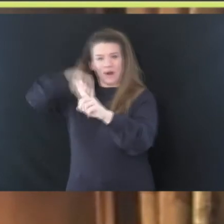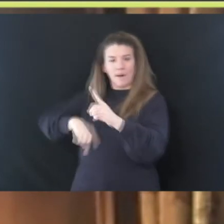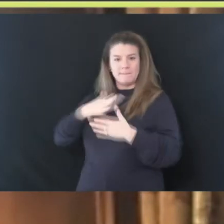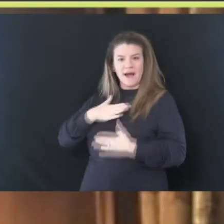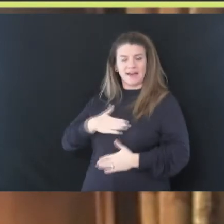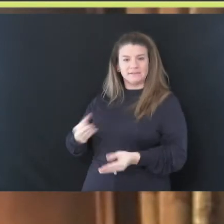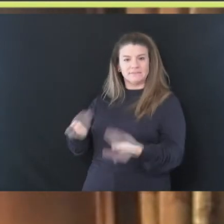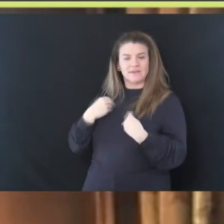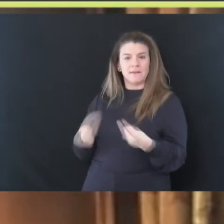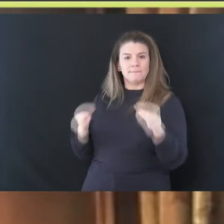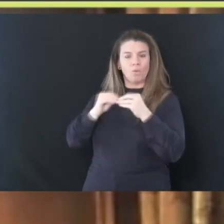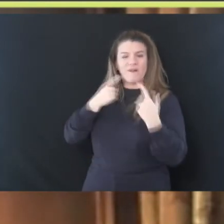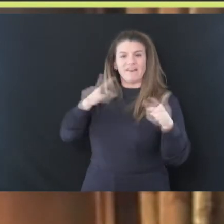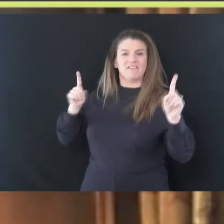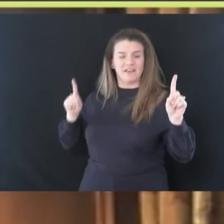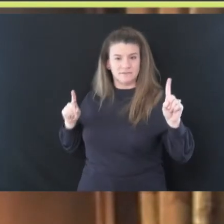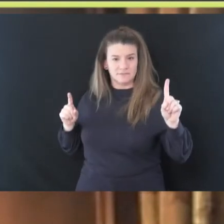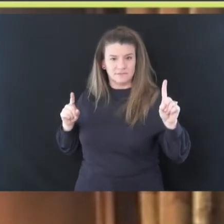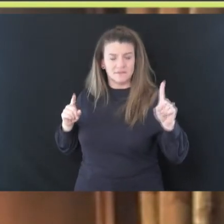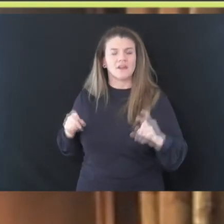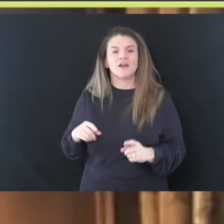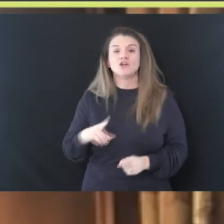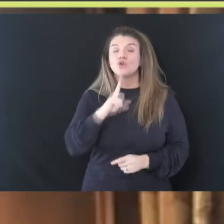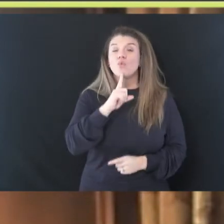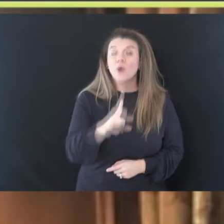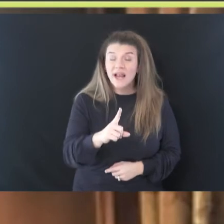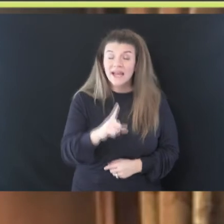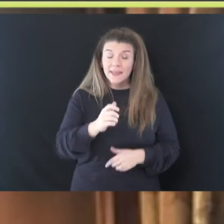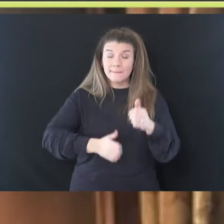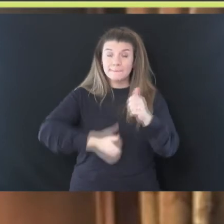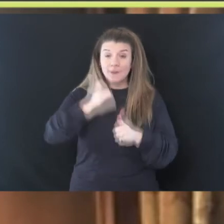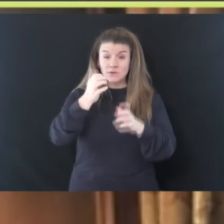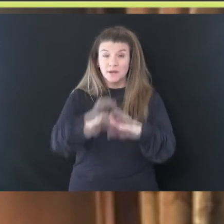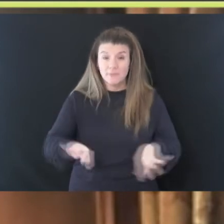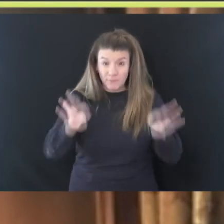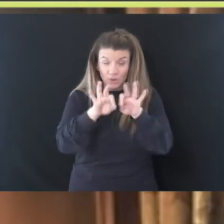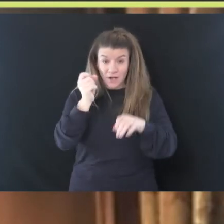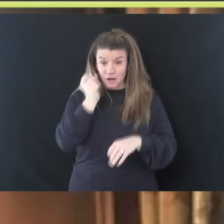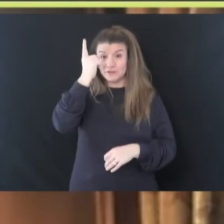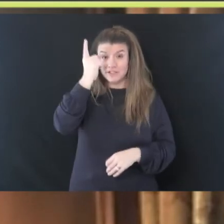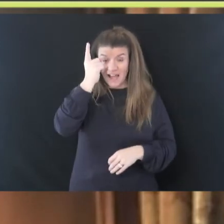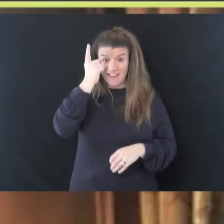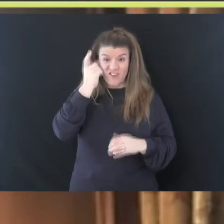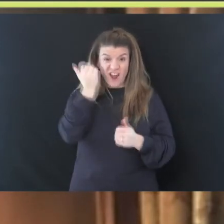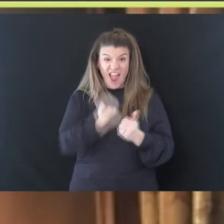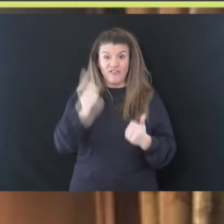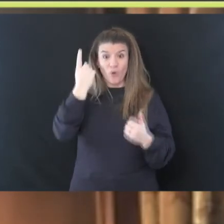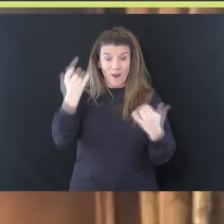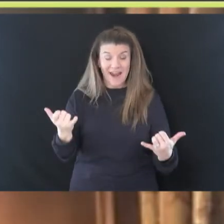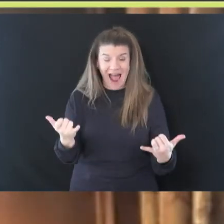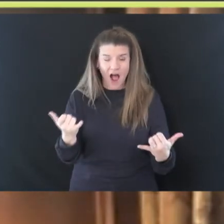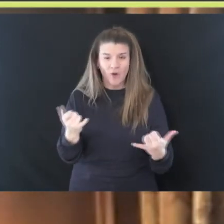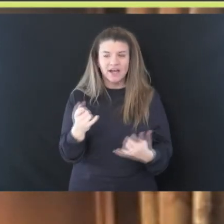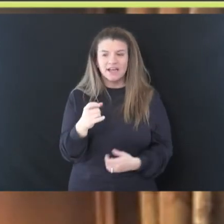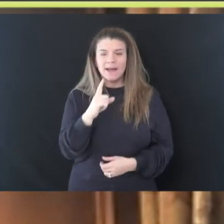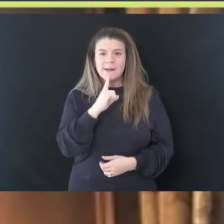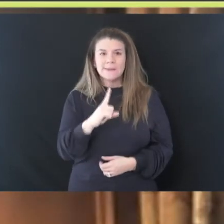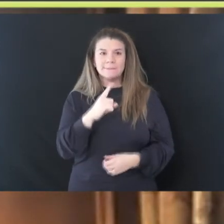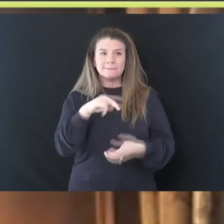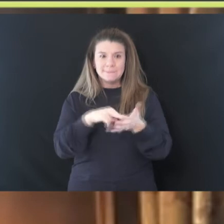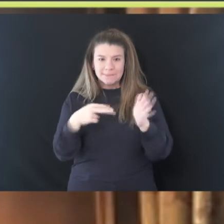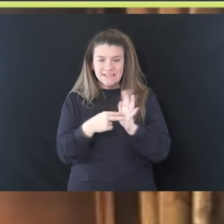our cells. So really the key take home for everybody on the call is it makes it even more